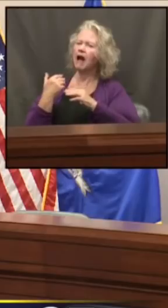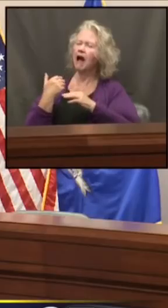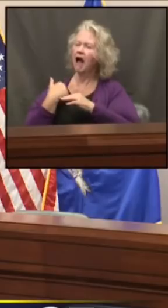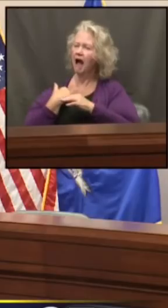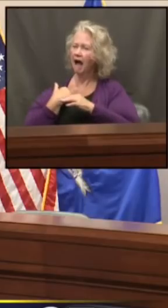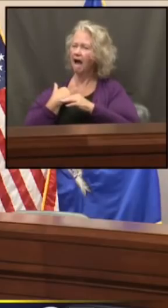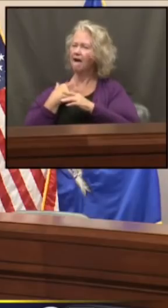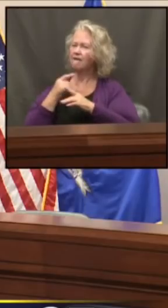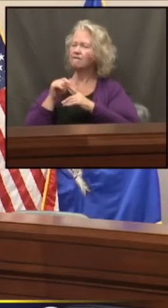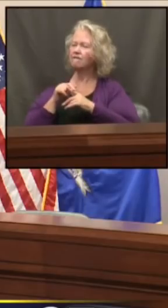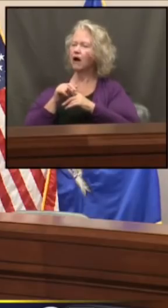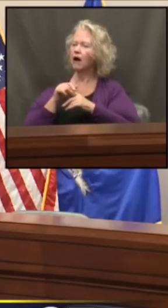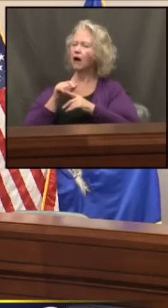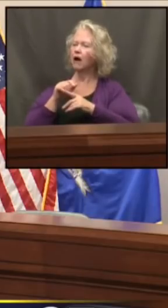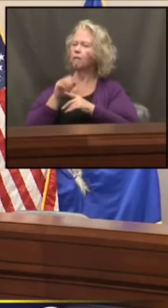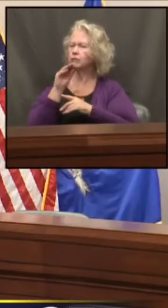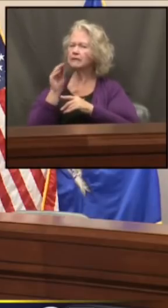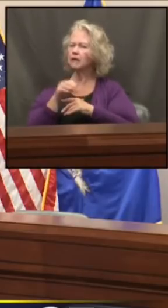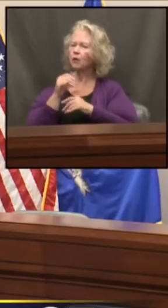at this point?